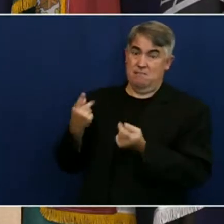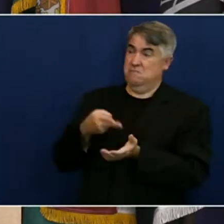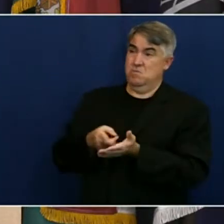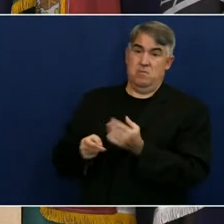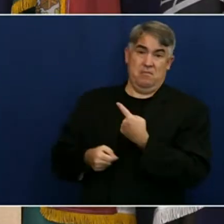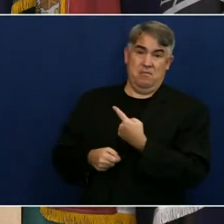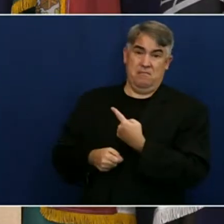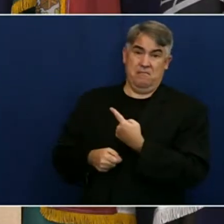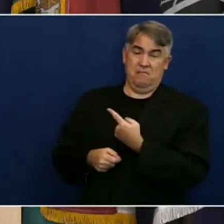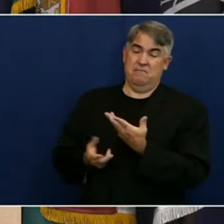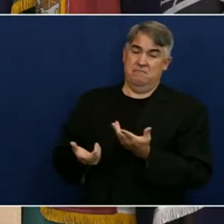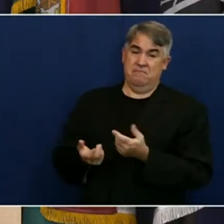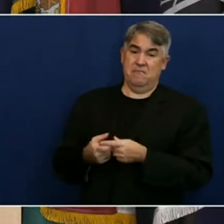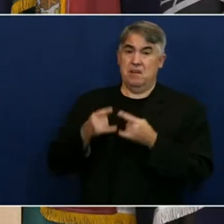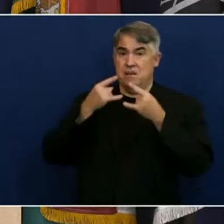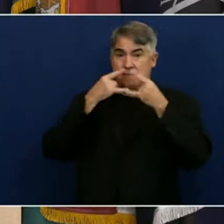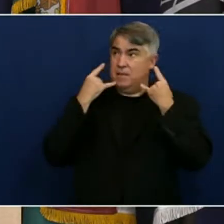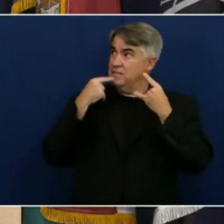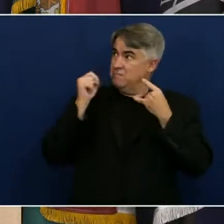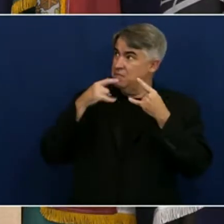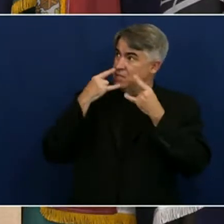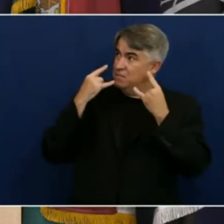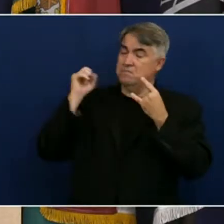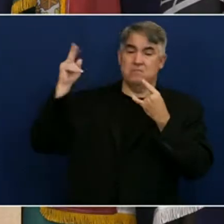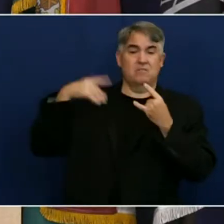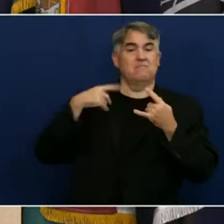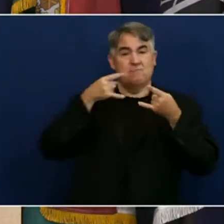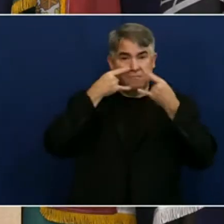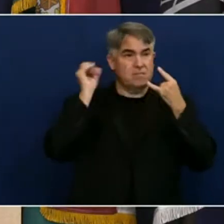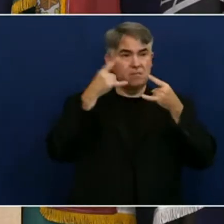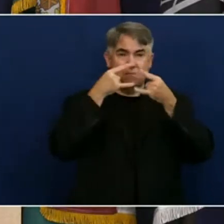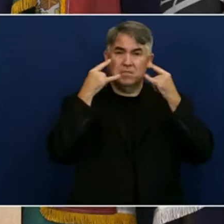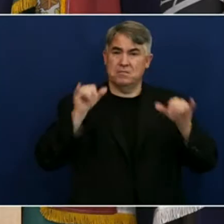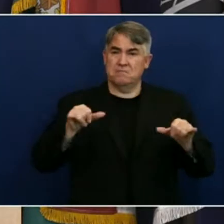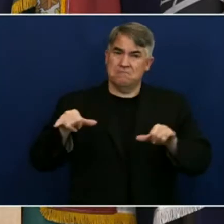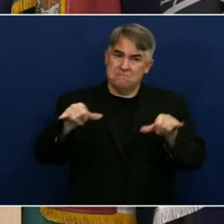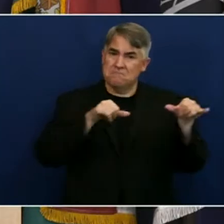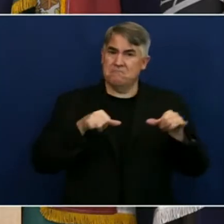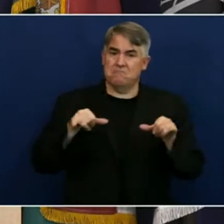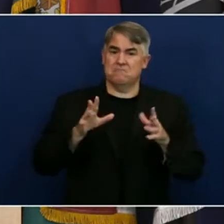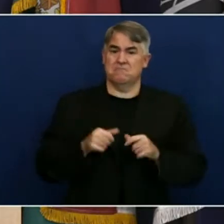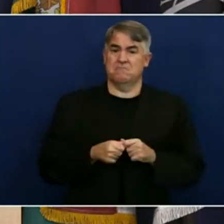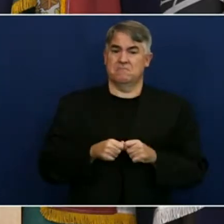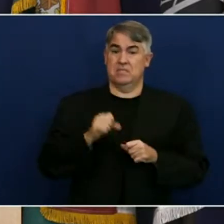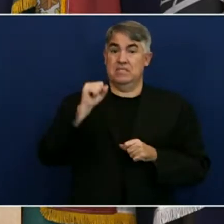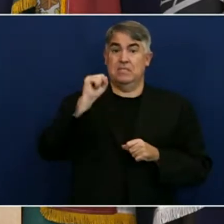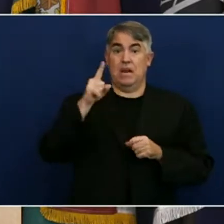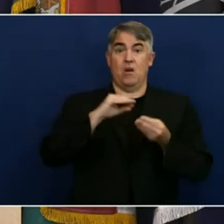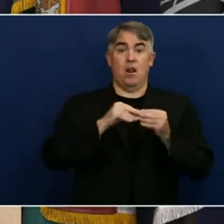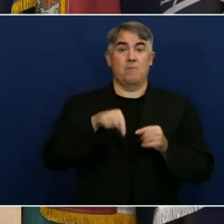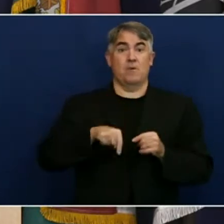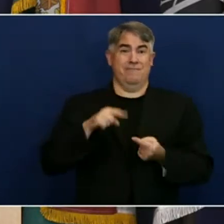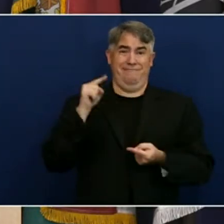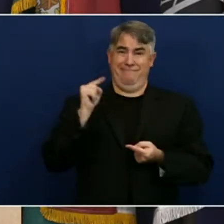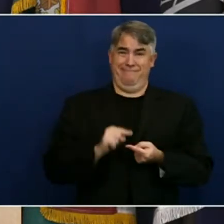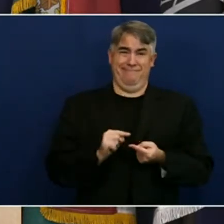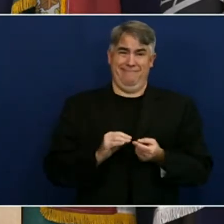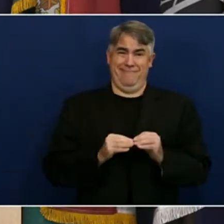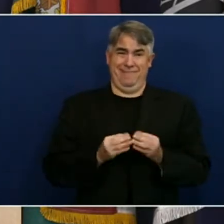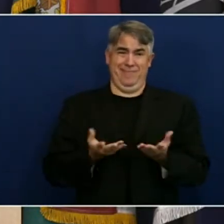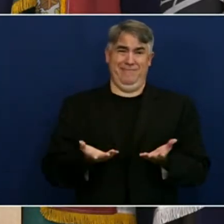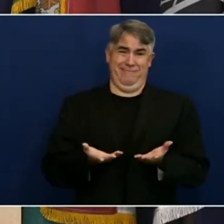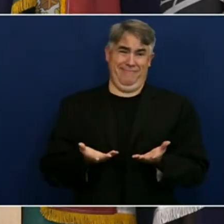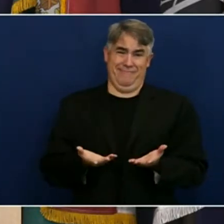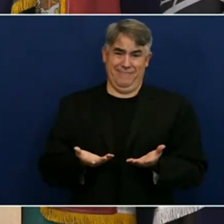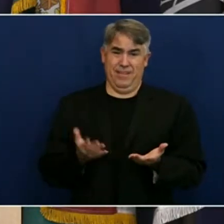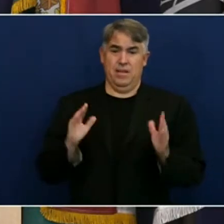the challenges we faced. I think the results for San Diego County and much lower case rates, lower death rates, certainly than states that took a